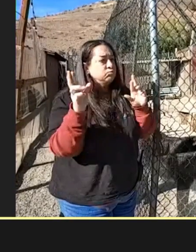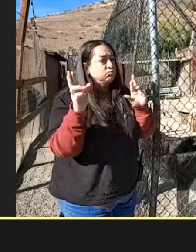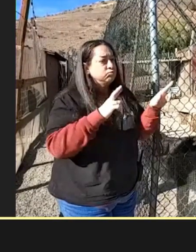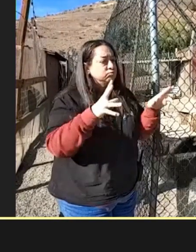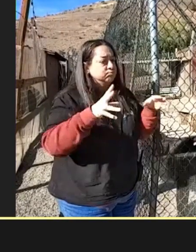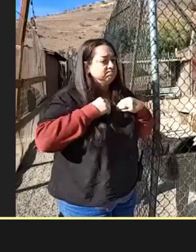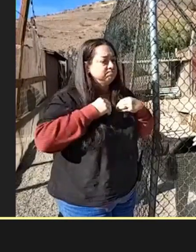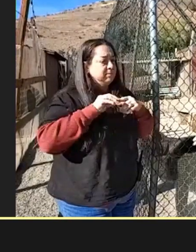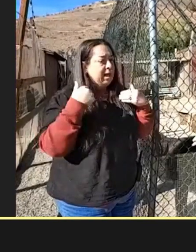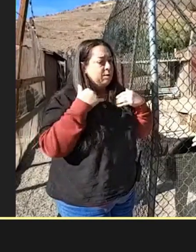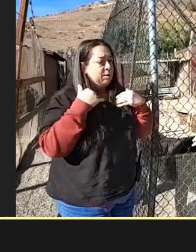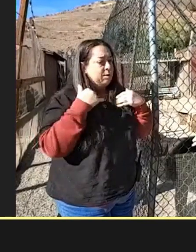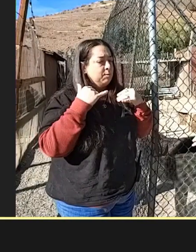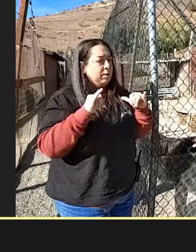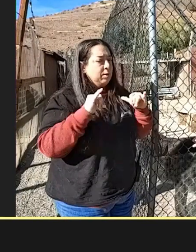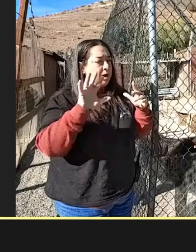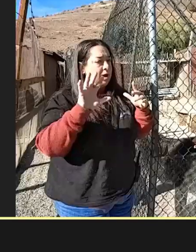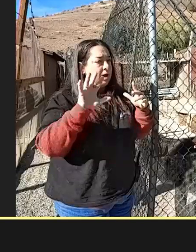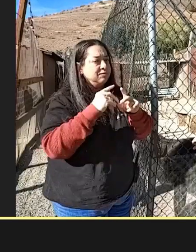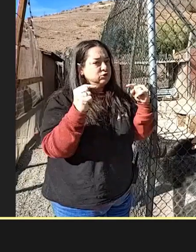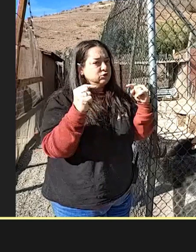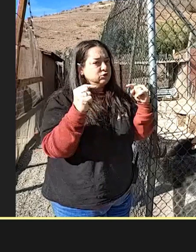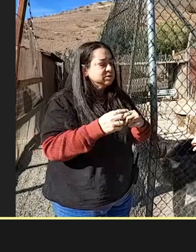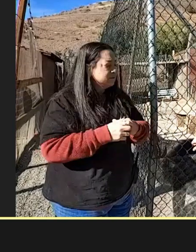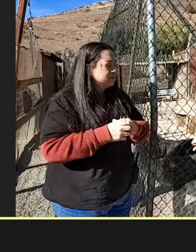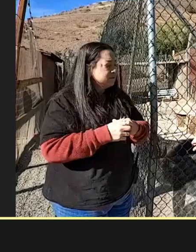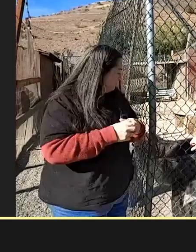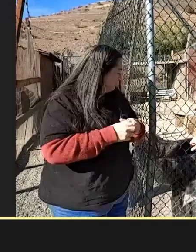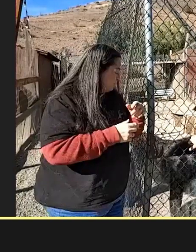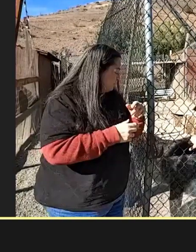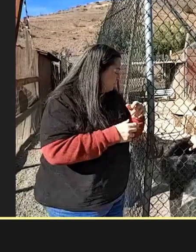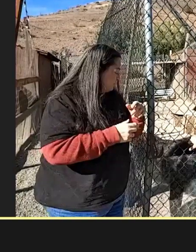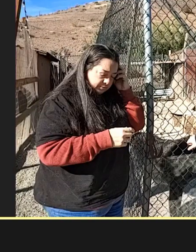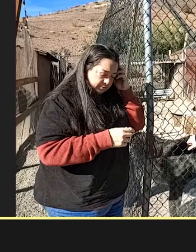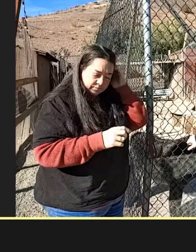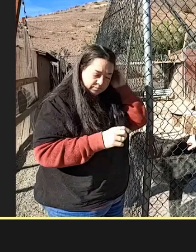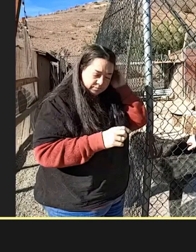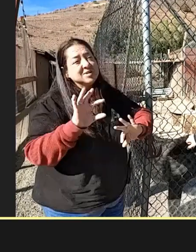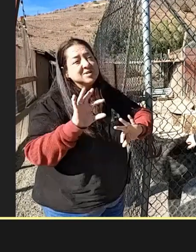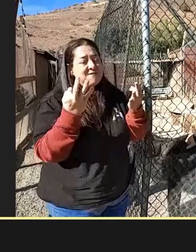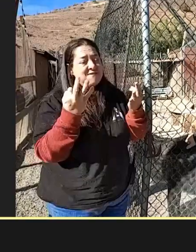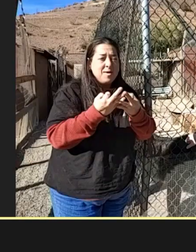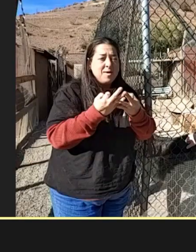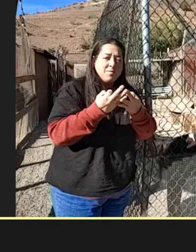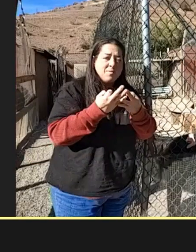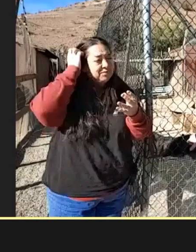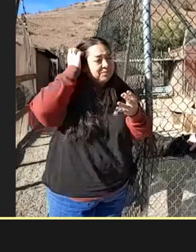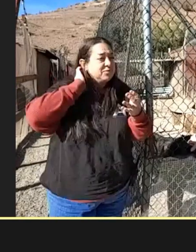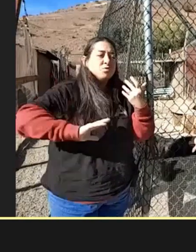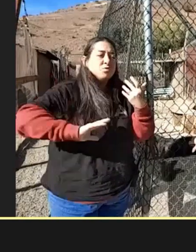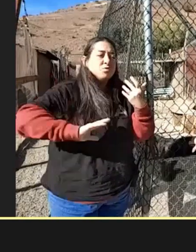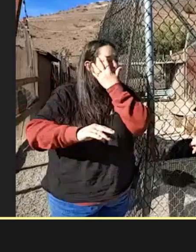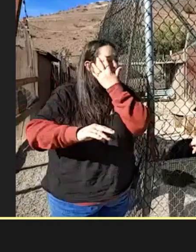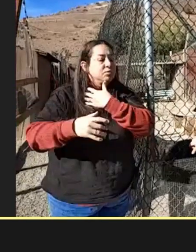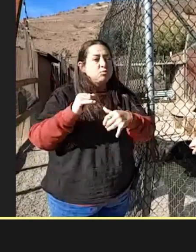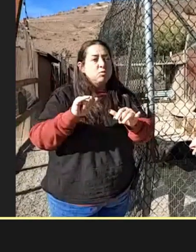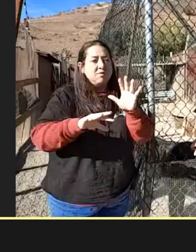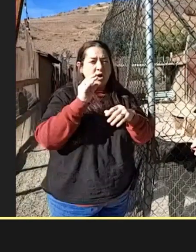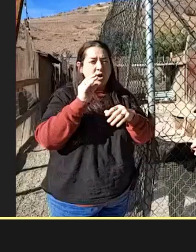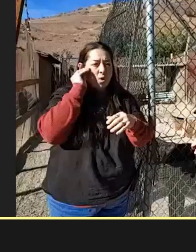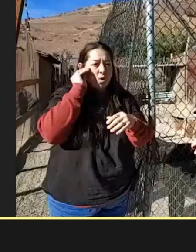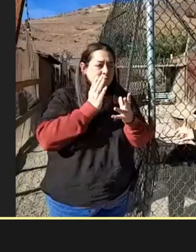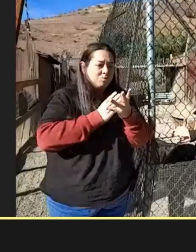prepared to take an animal with that kind of injury. The family that was trying to find a home for